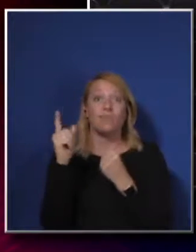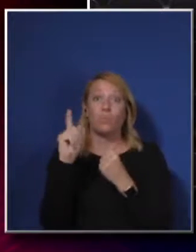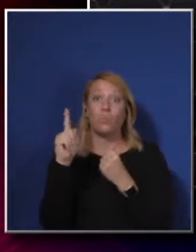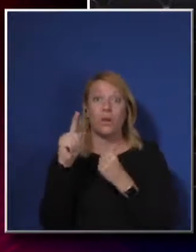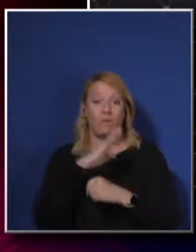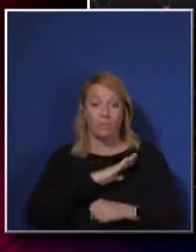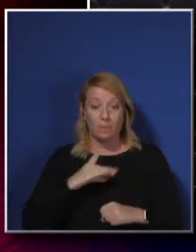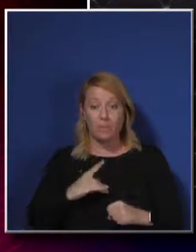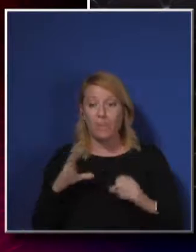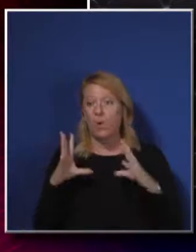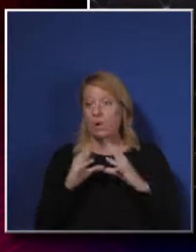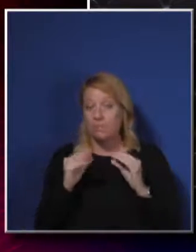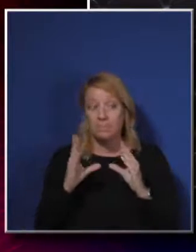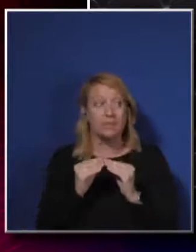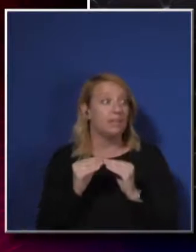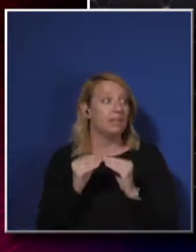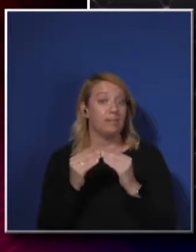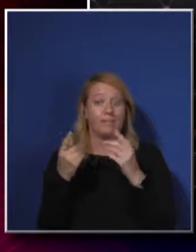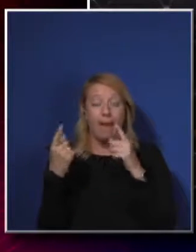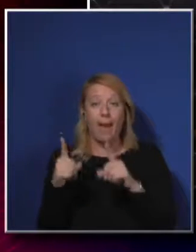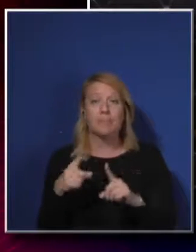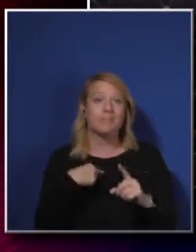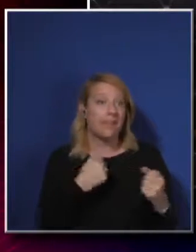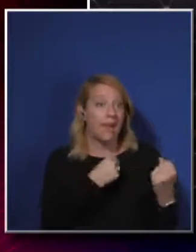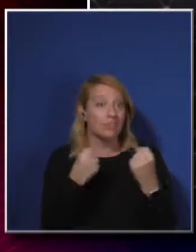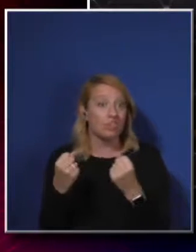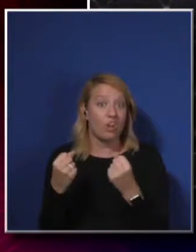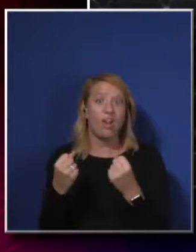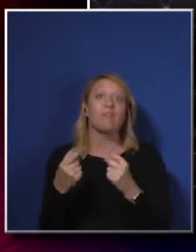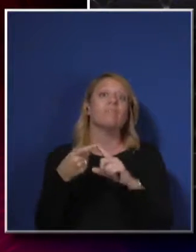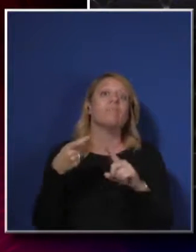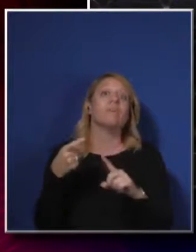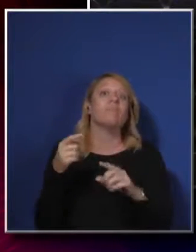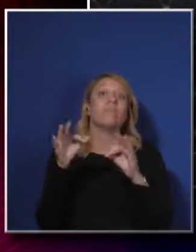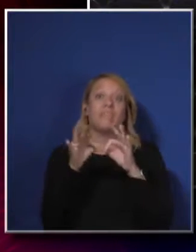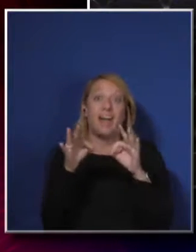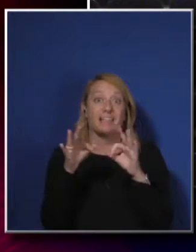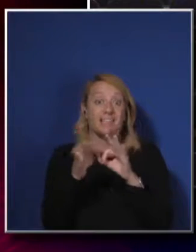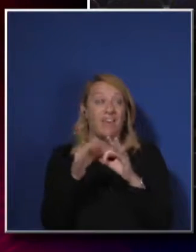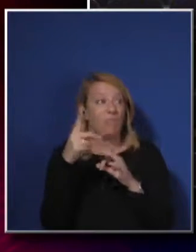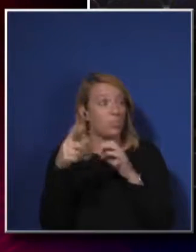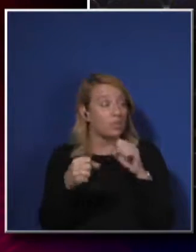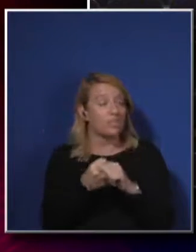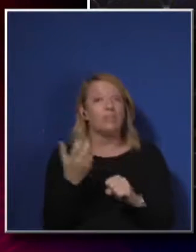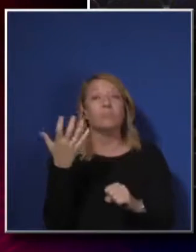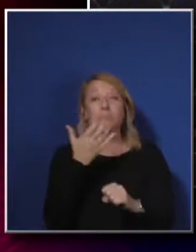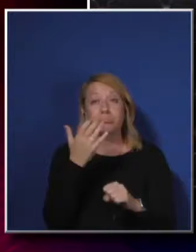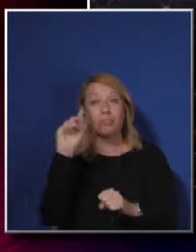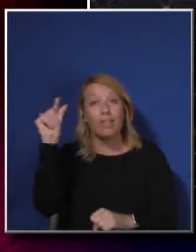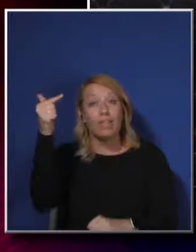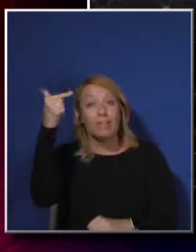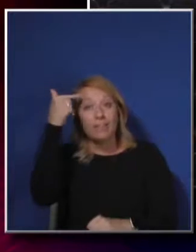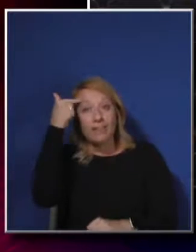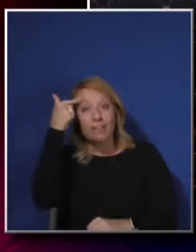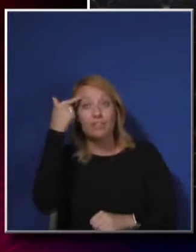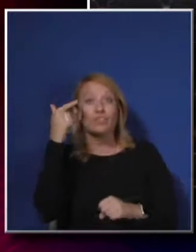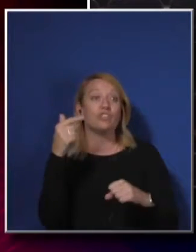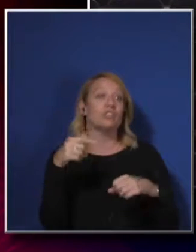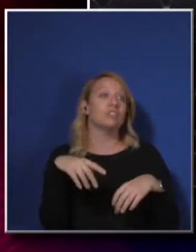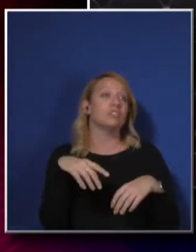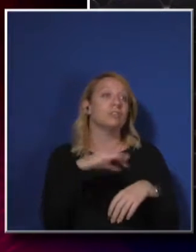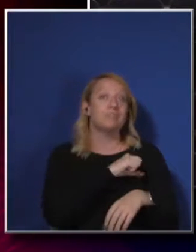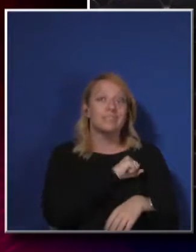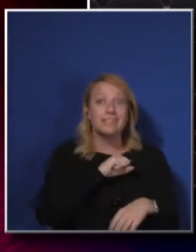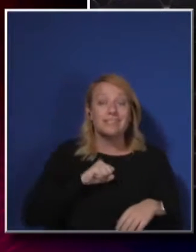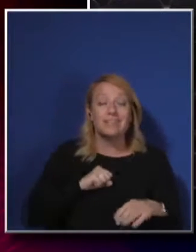this organization. And what an incredible year it's been. We've sat in the governor's tower together. We've sat in meetings with the state legislator